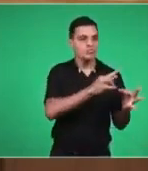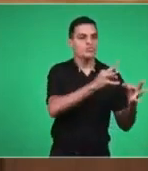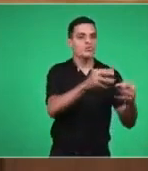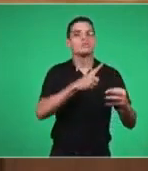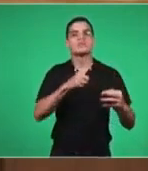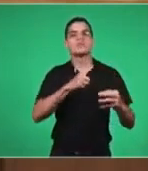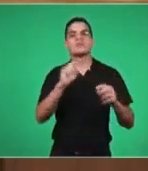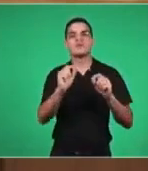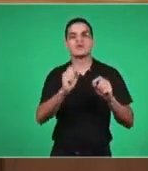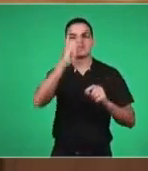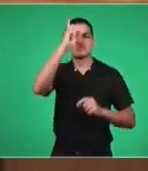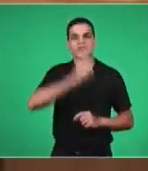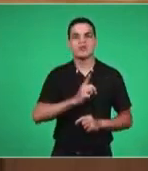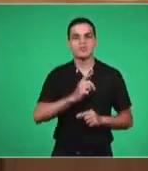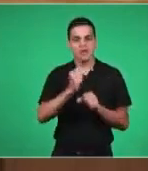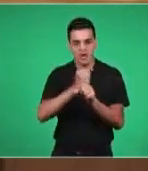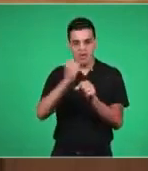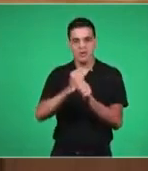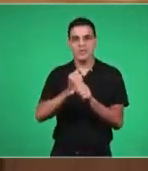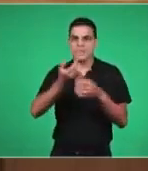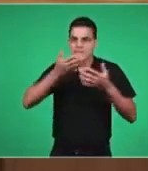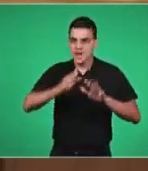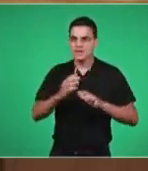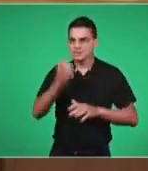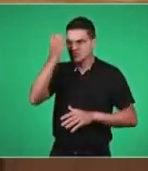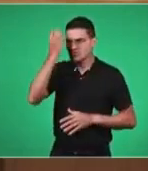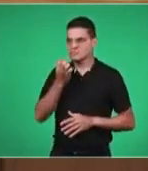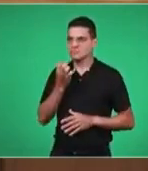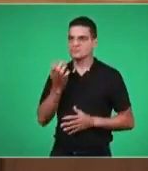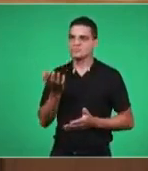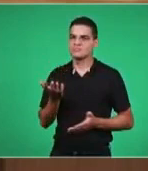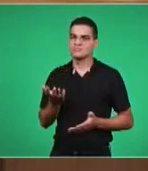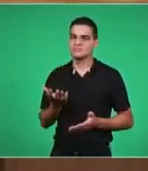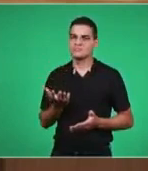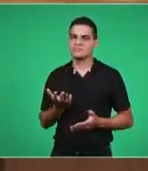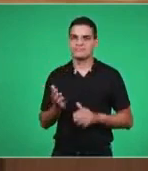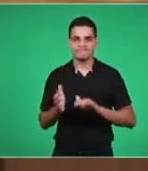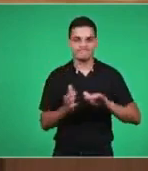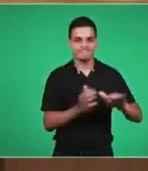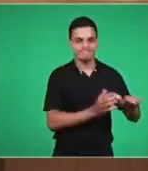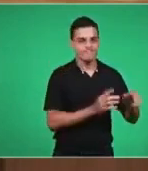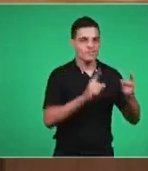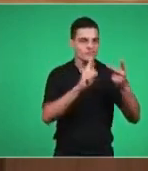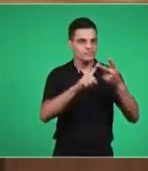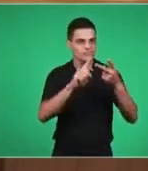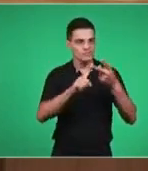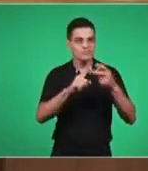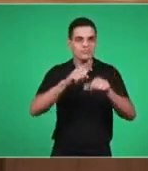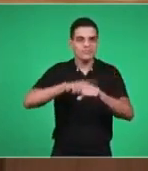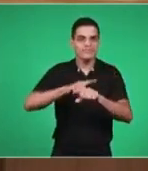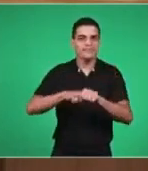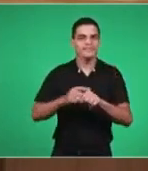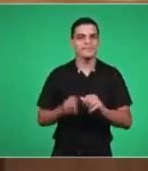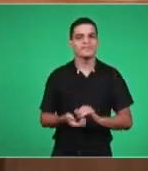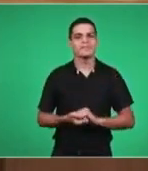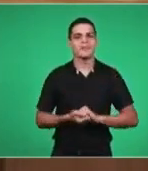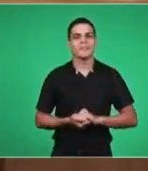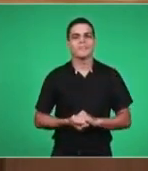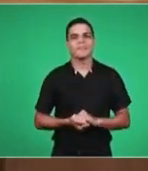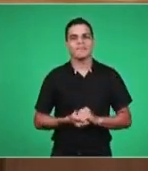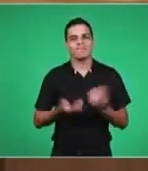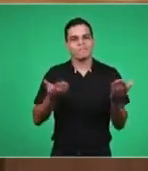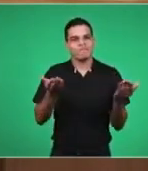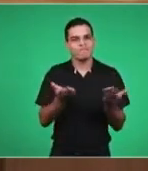And everyone has the right to this, to the Holy Spirit. We have to seek, and we have to seek out to it.